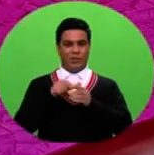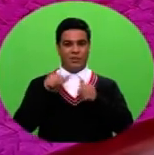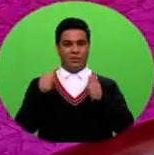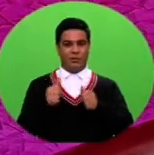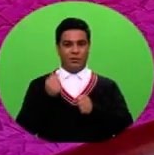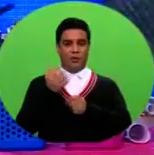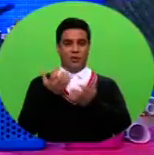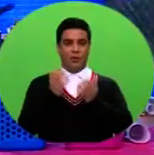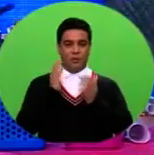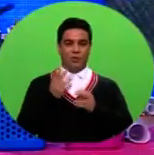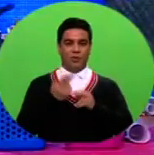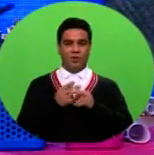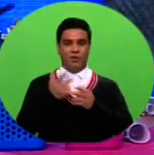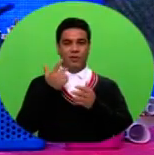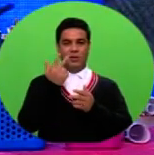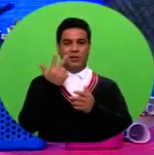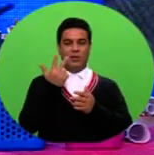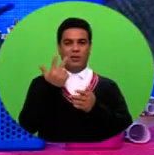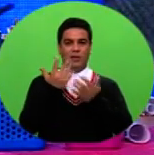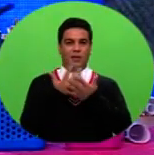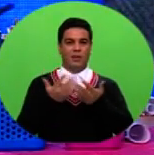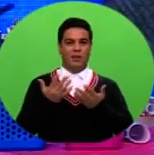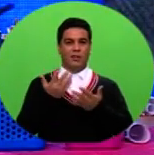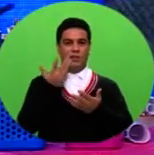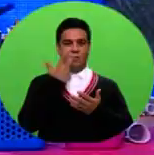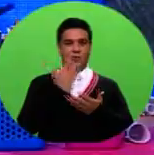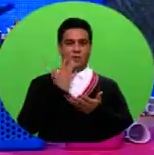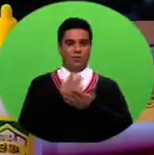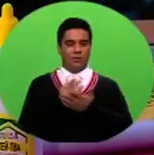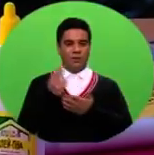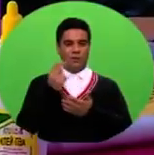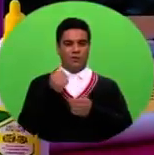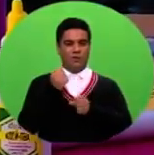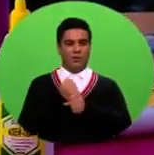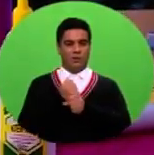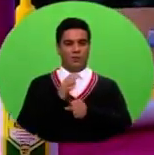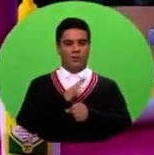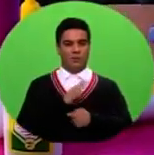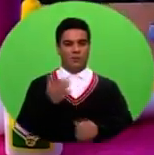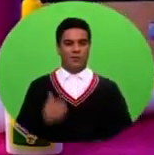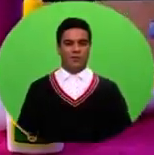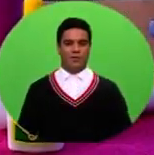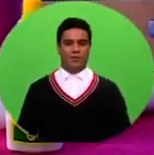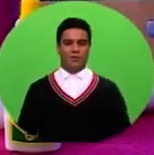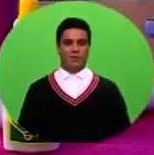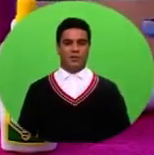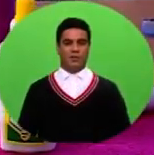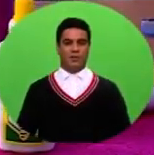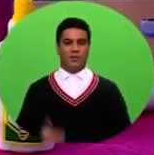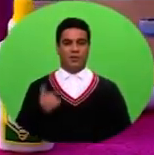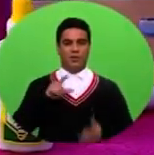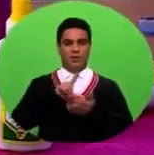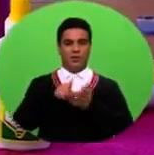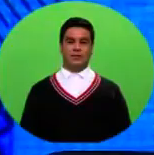bo'lsak, uch yoqlama ko'rinishlarga ega aksonometrik proyeksiyada ham ishlatsa bo'ladi. Mana